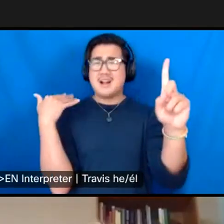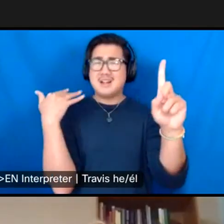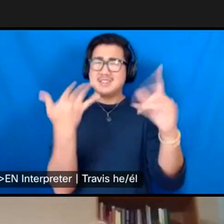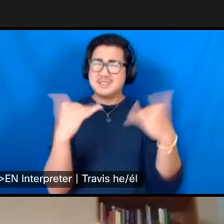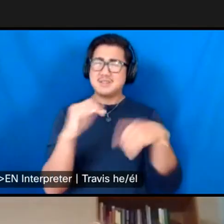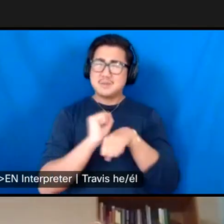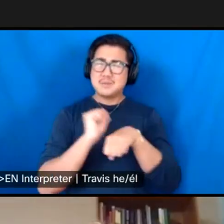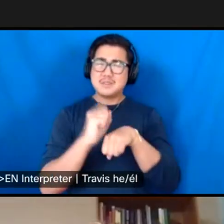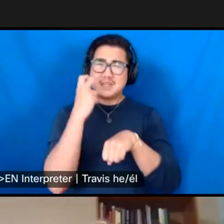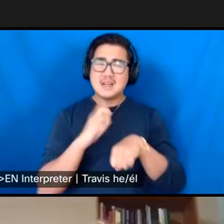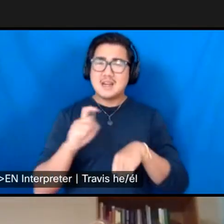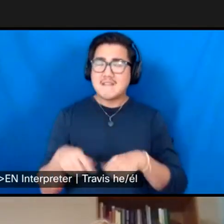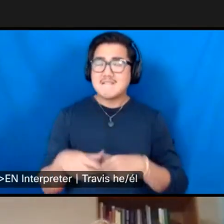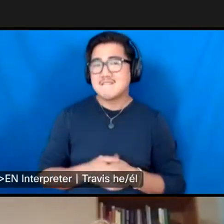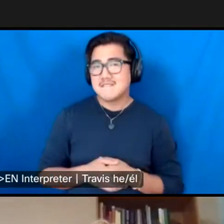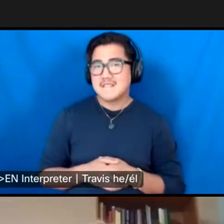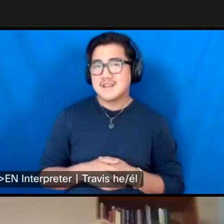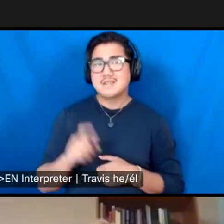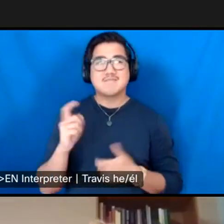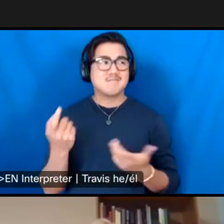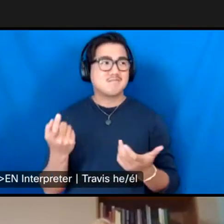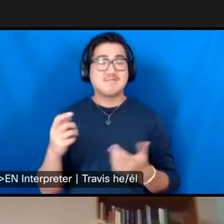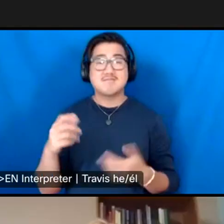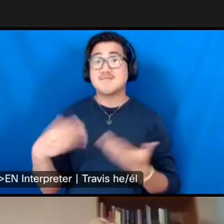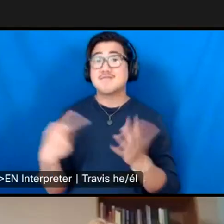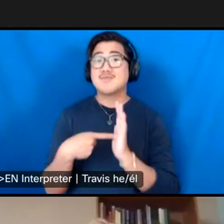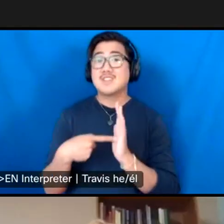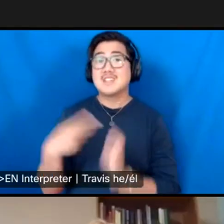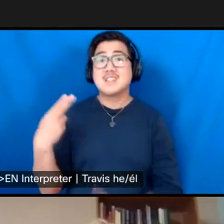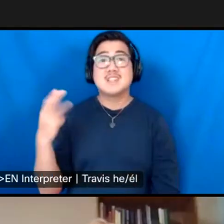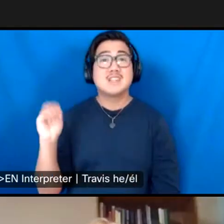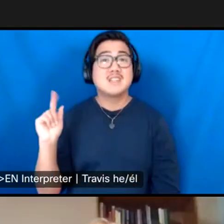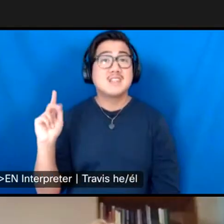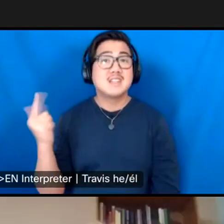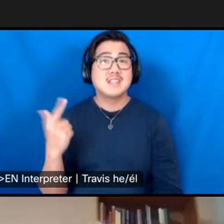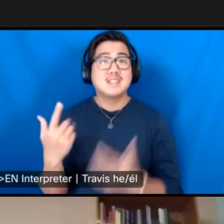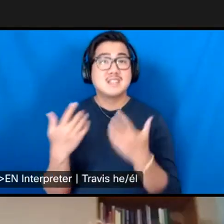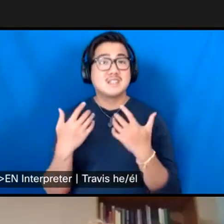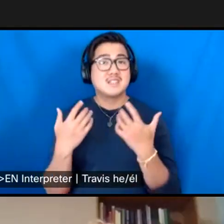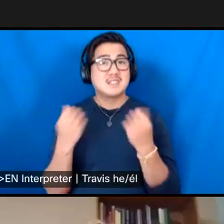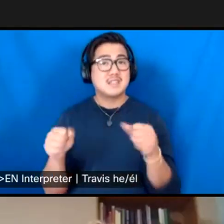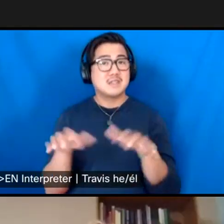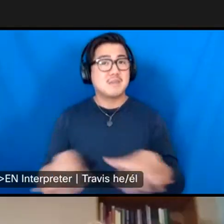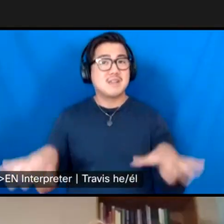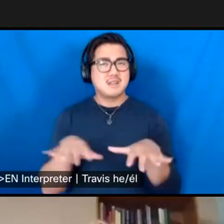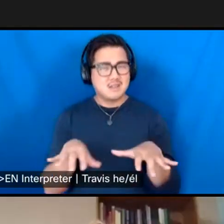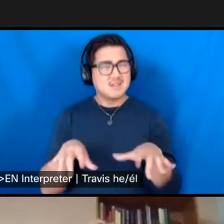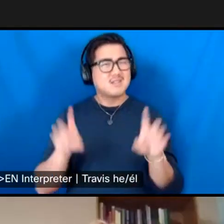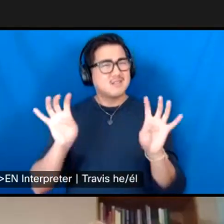centers Mhm. have to have spaces where we can break bread in community.